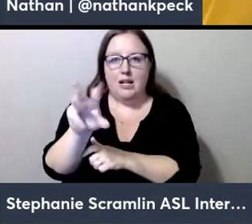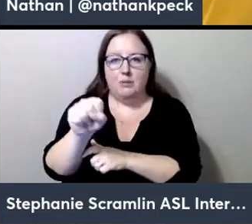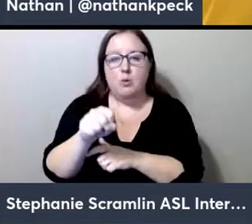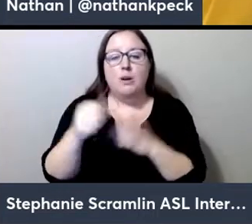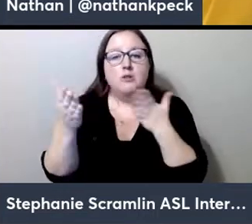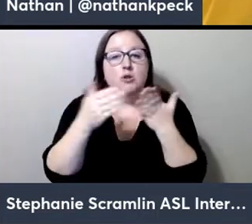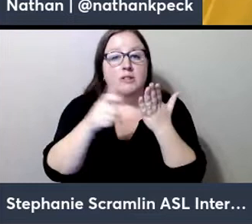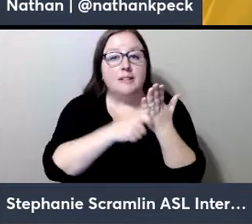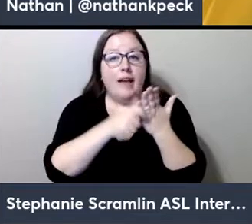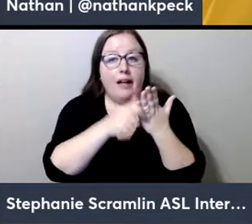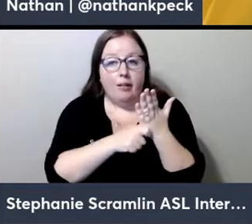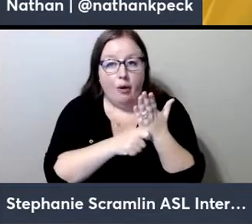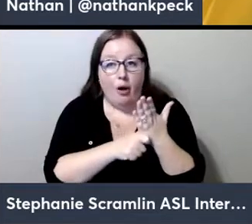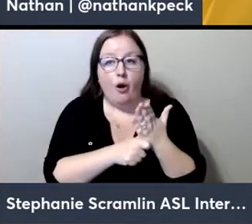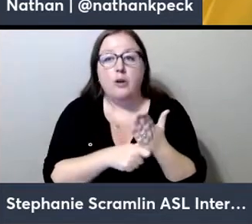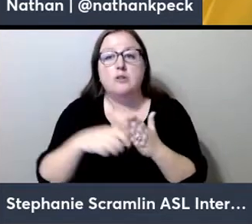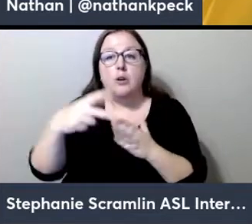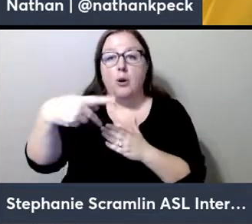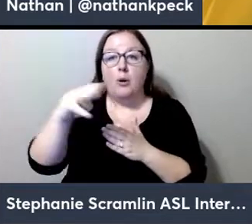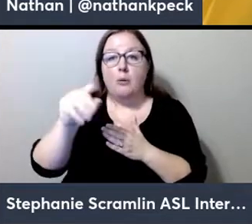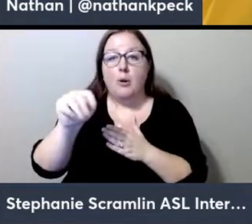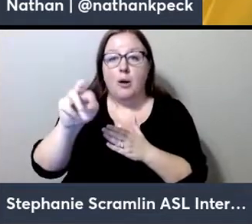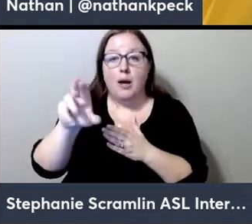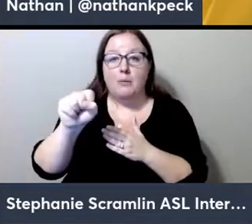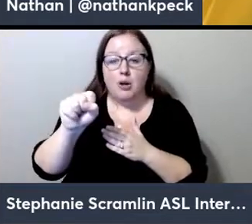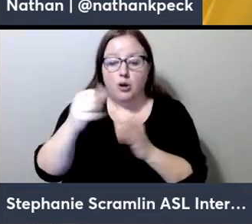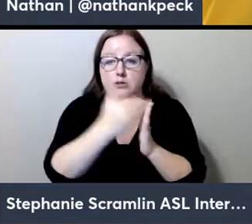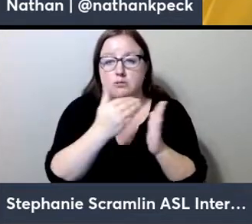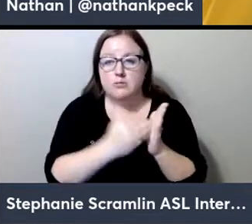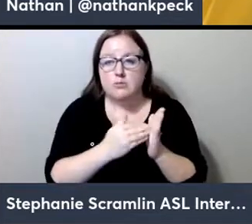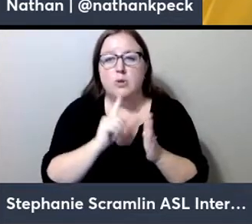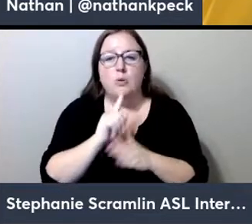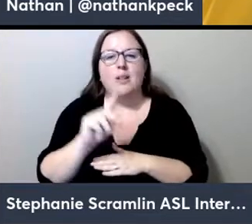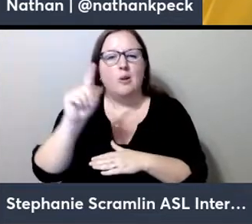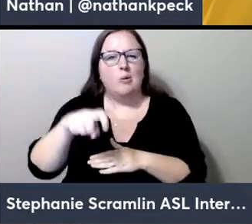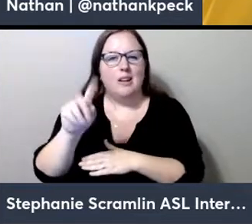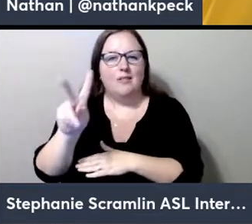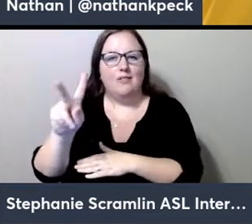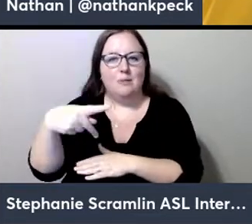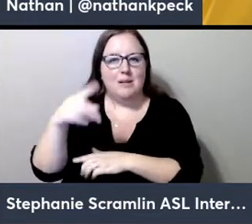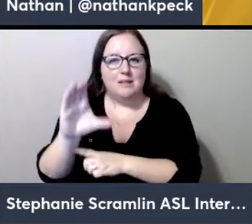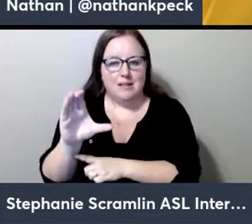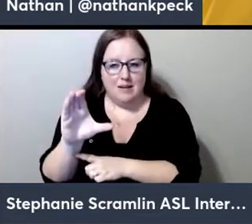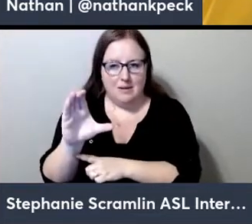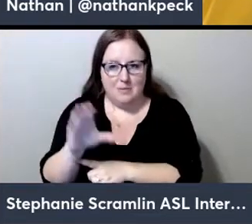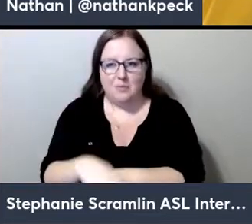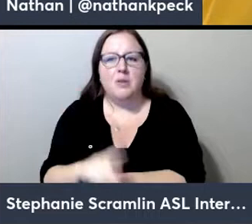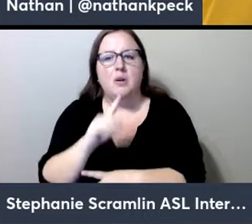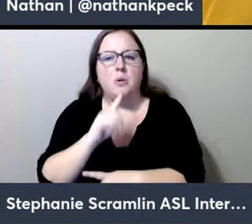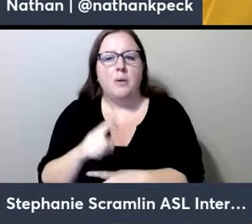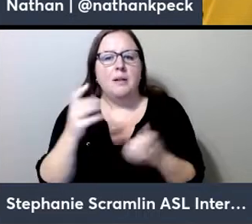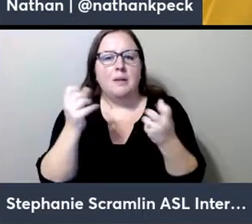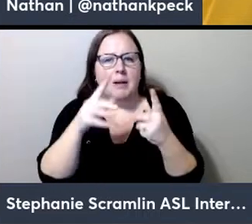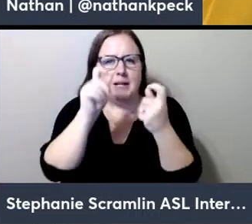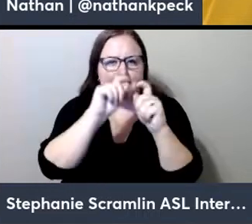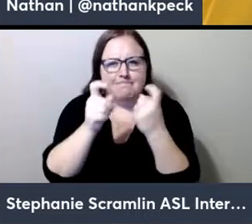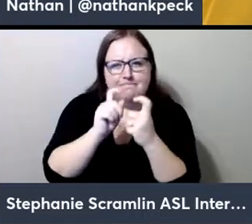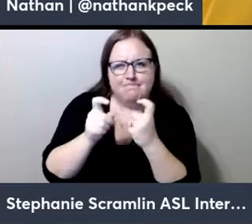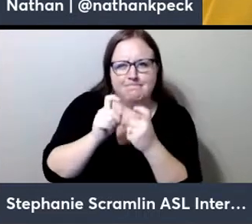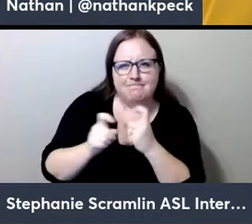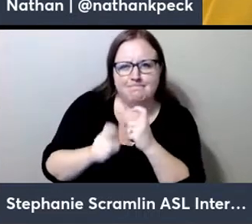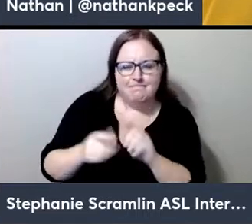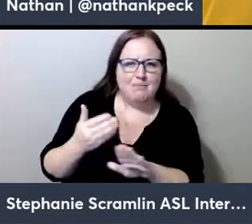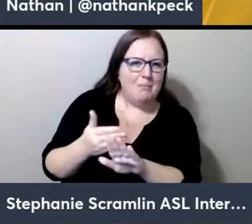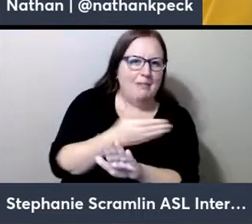Service Catalog. I'm going to put in some parameters, and the only parameter I really need is the VPC, right? A lot of stuff has been curated in the